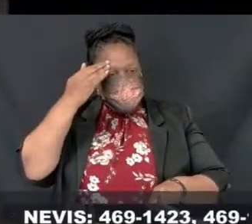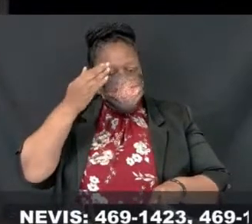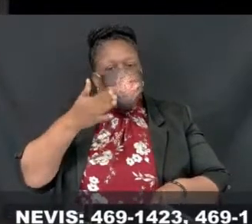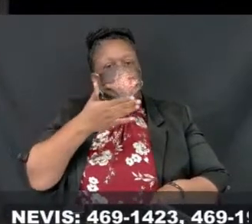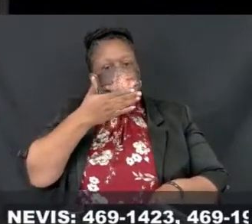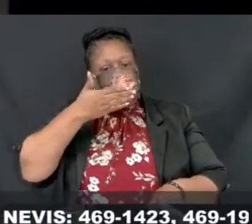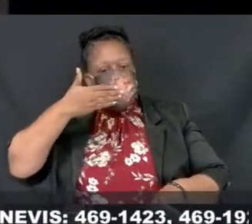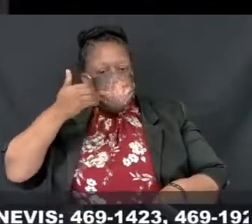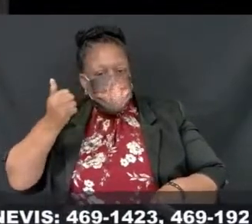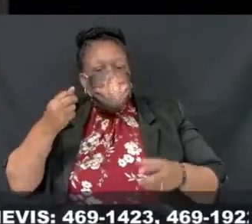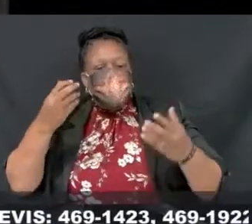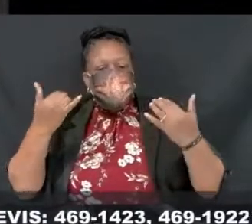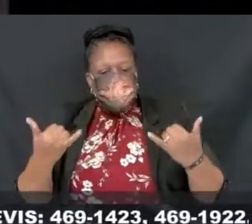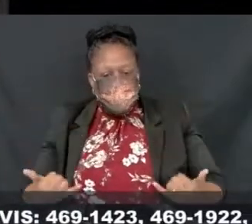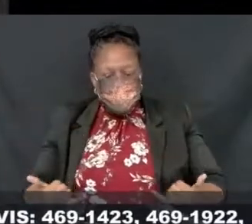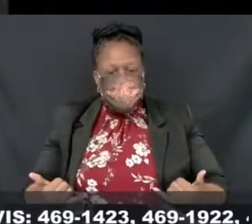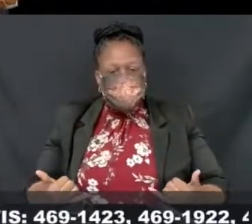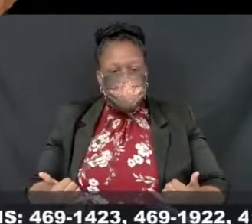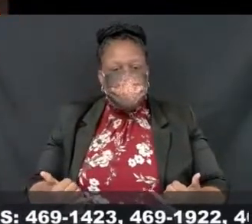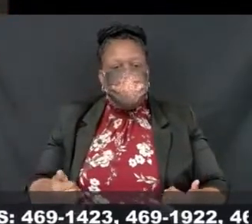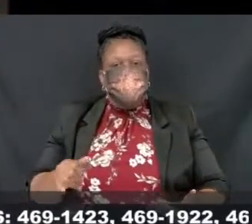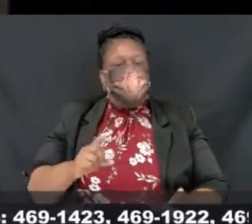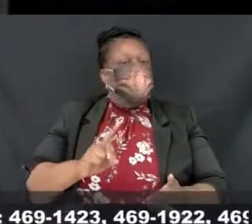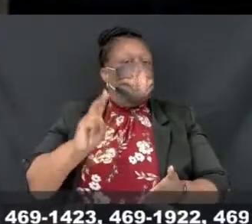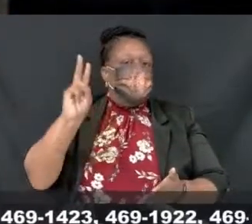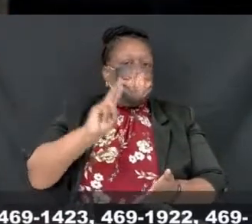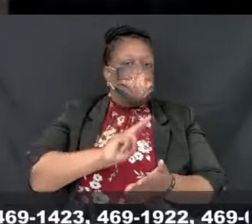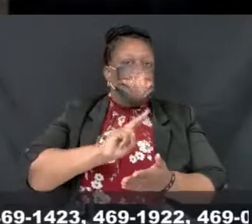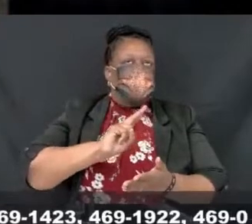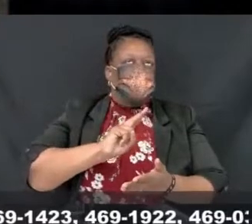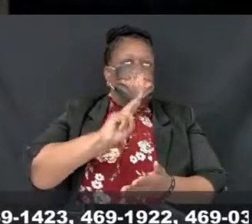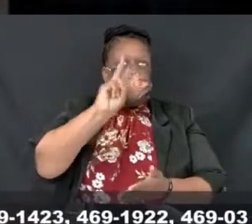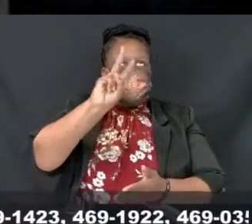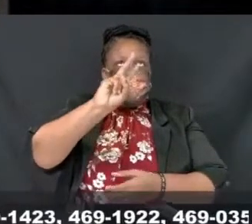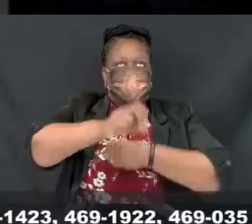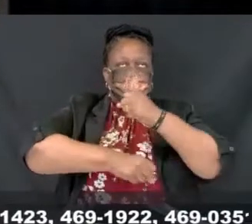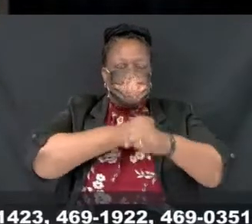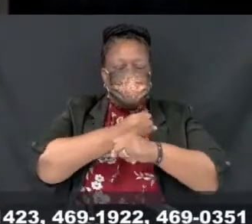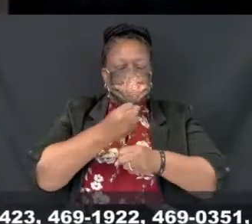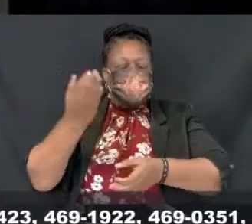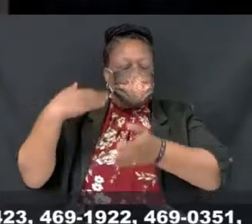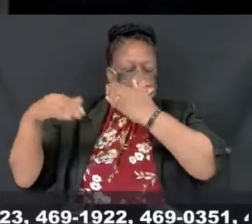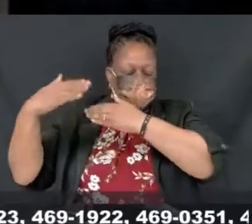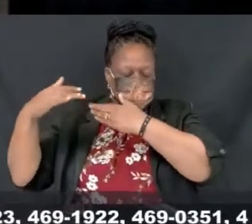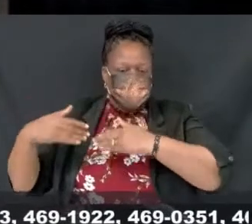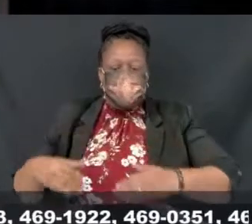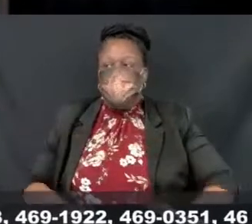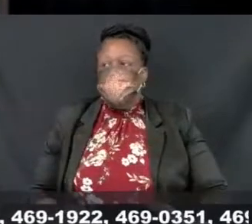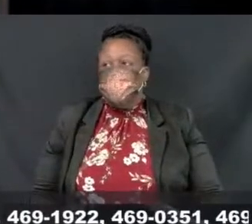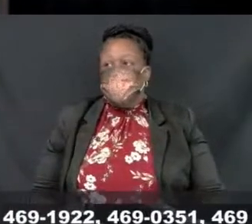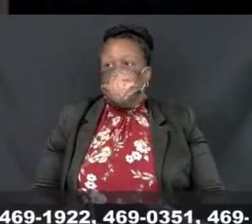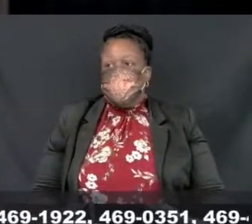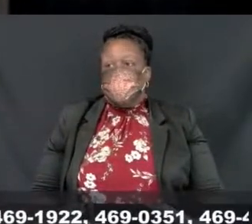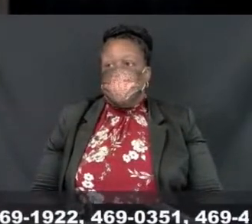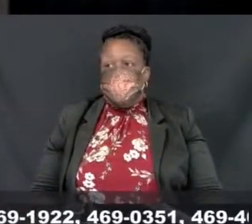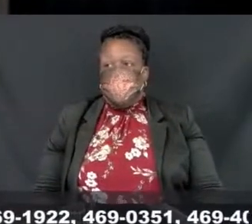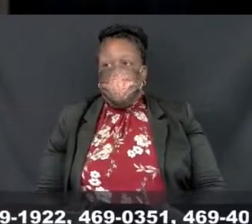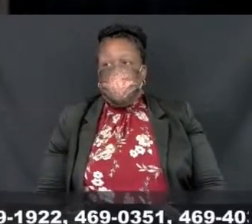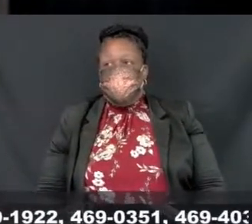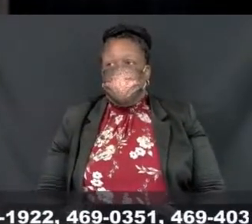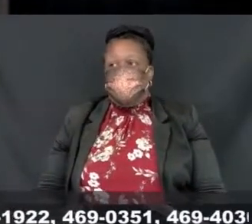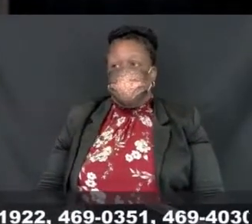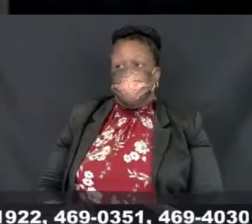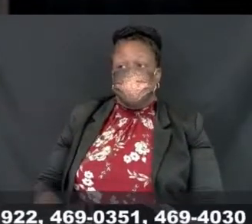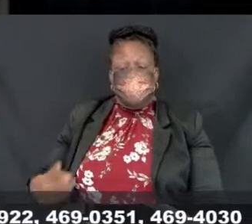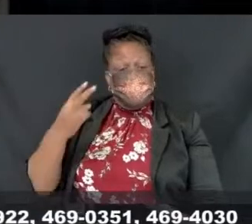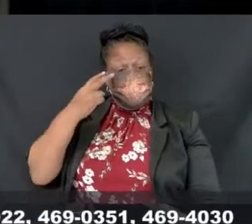better place than we were 2 years ago. Now, when I look at some societies,